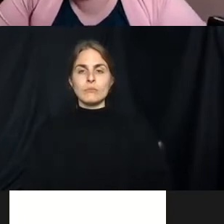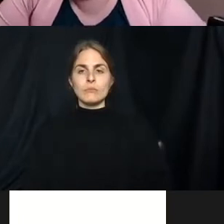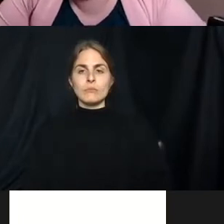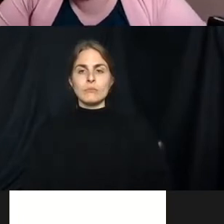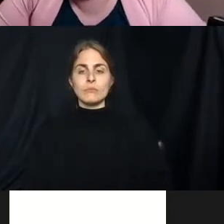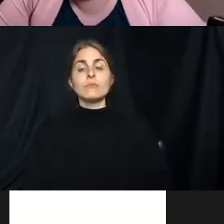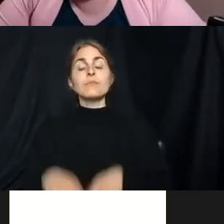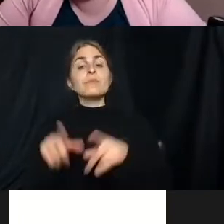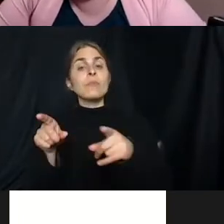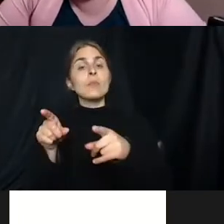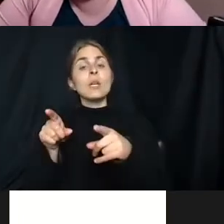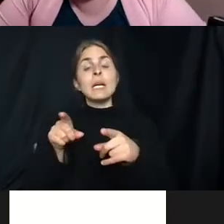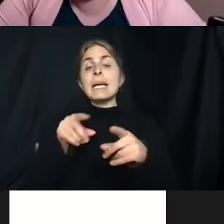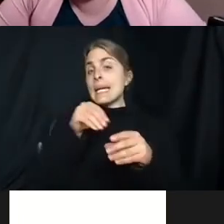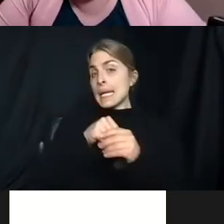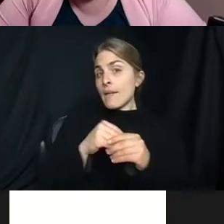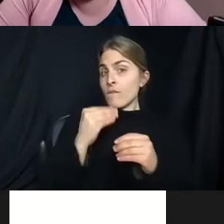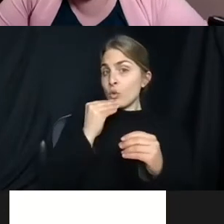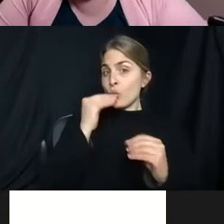In food justice, not so much,